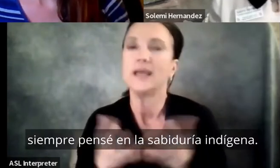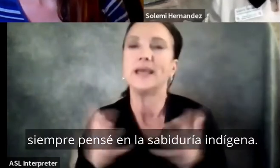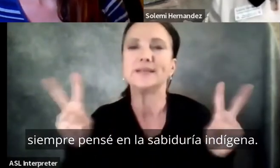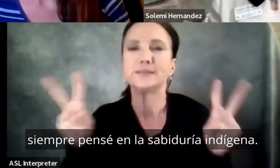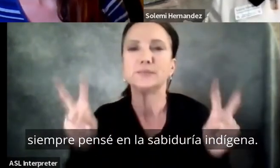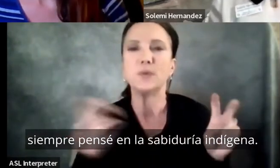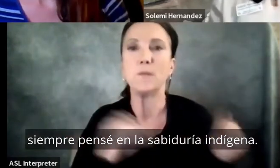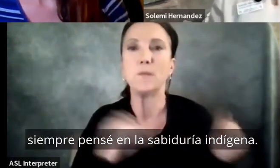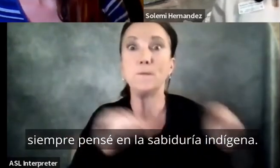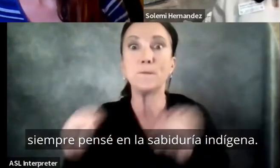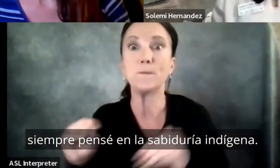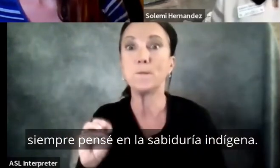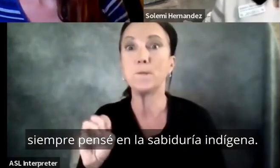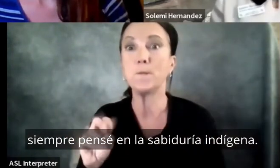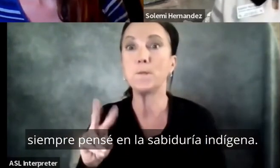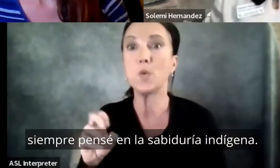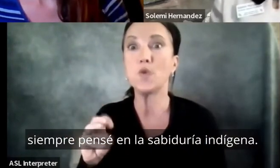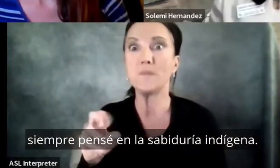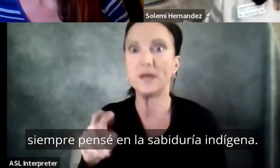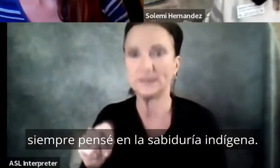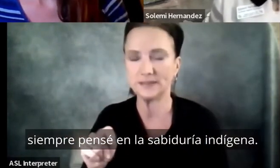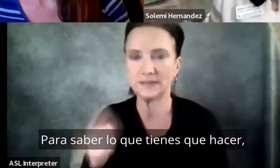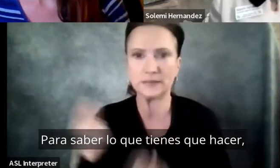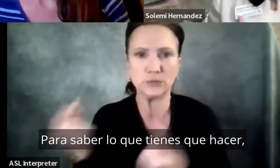go to the indigenous knowledge.